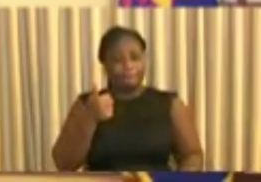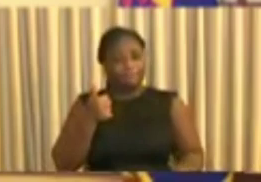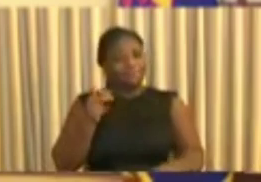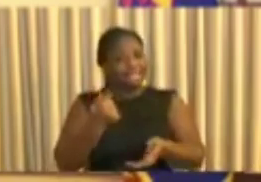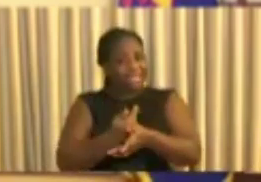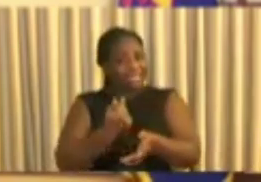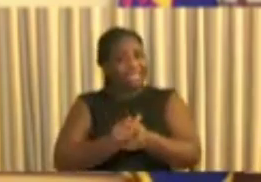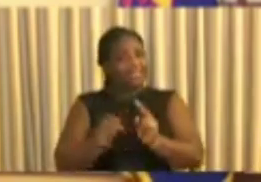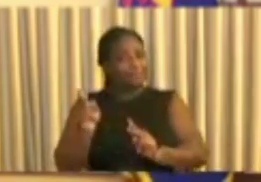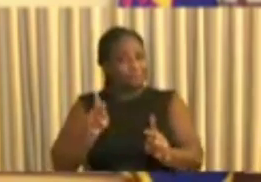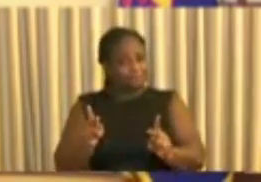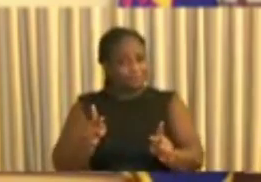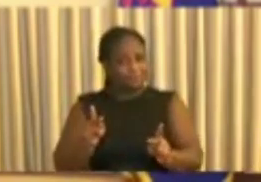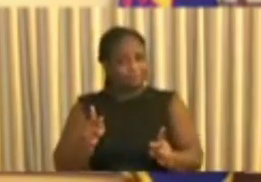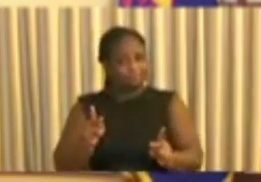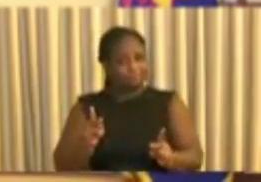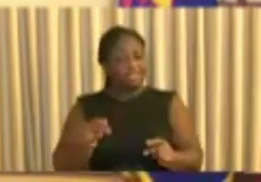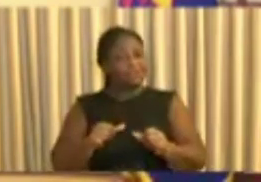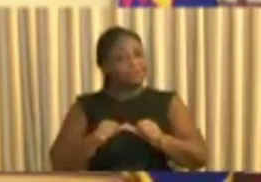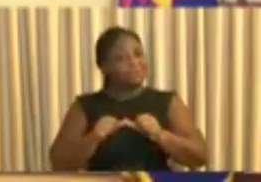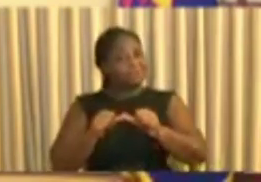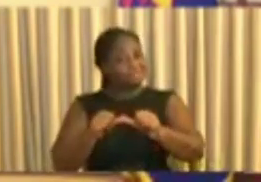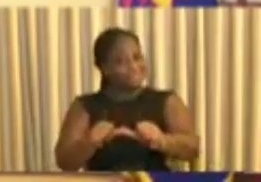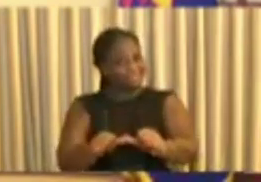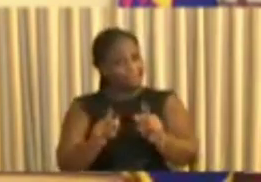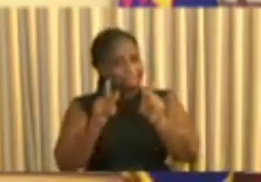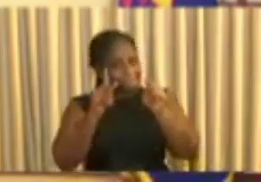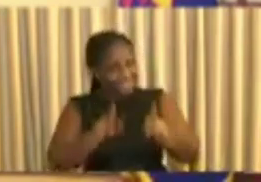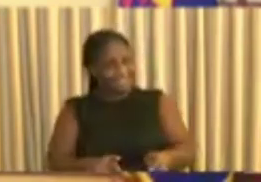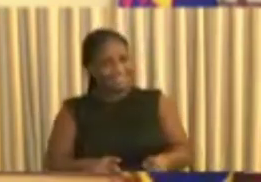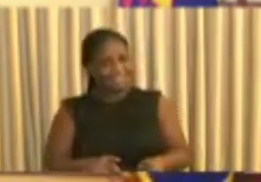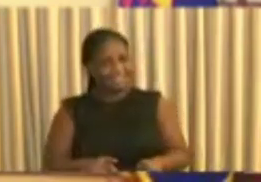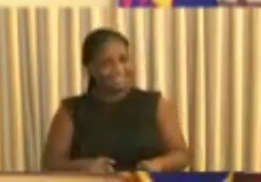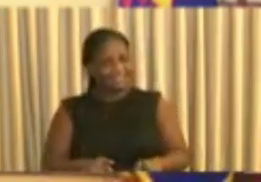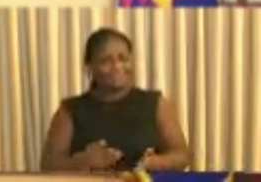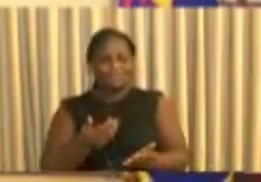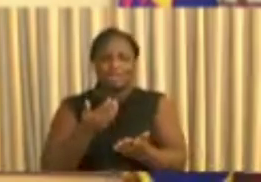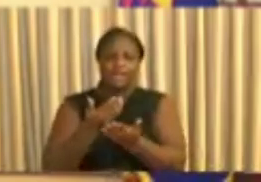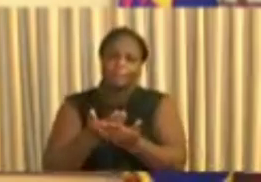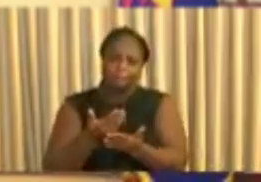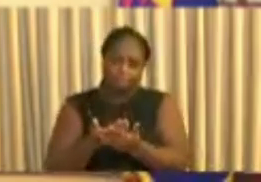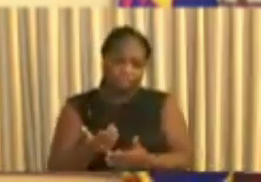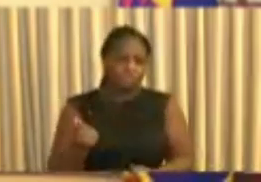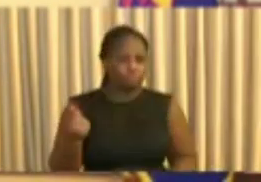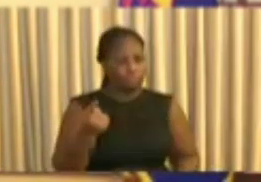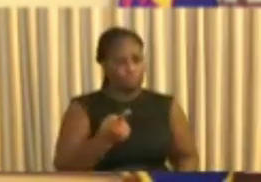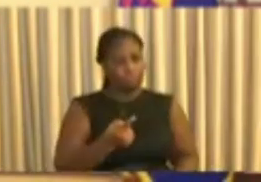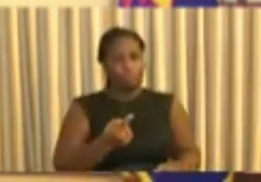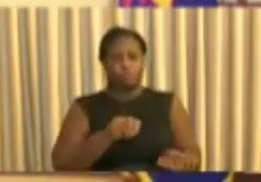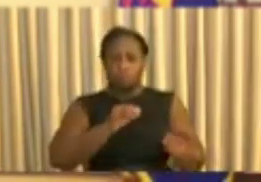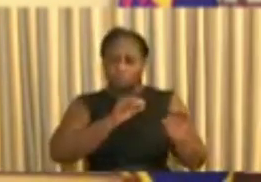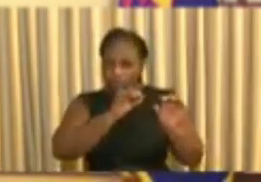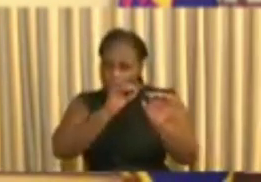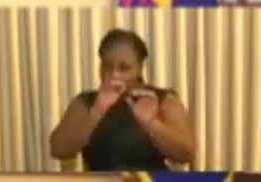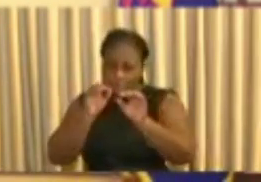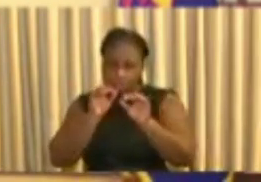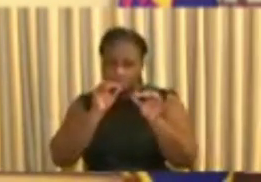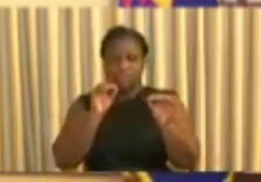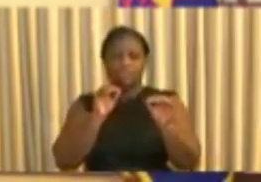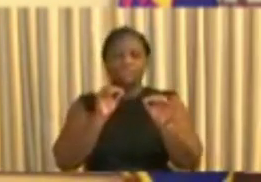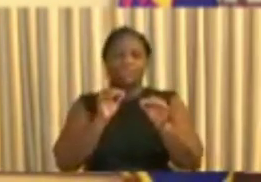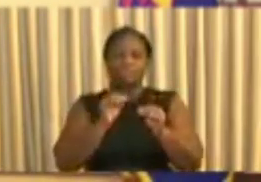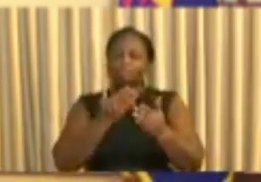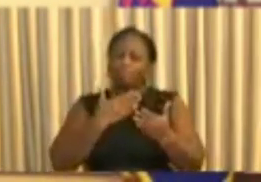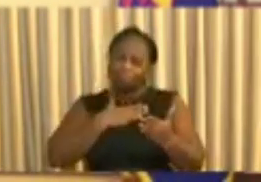Fellow Ghanaians, I will continue passionately to appeal to you to observe prescribed